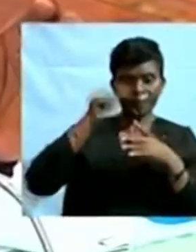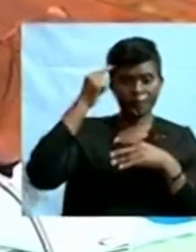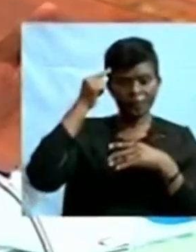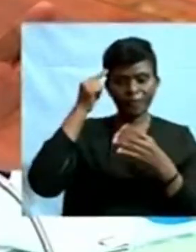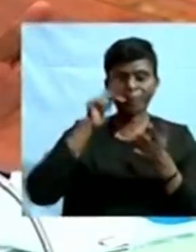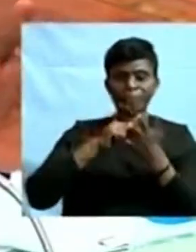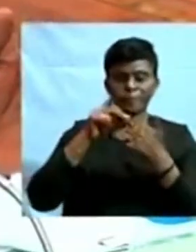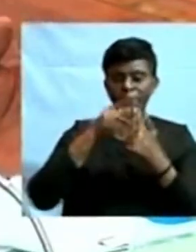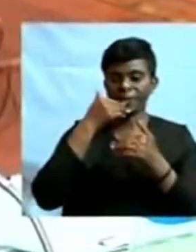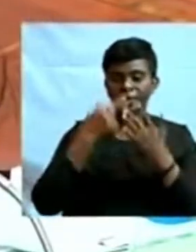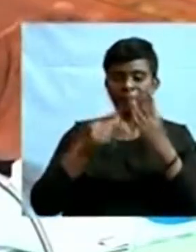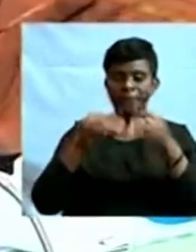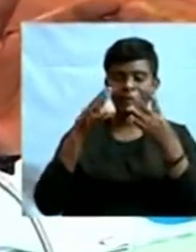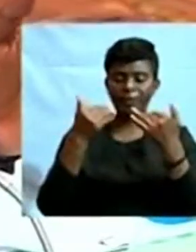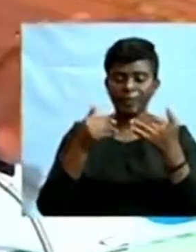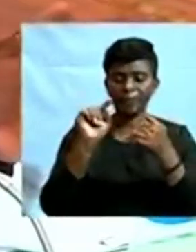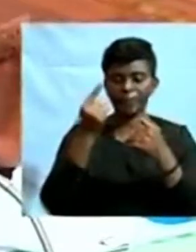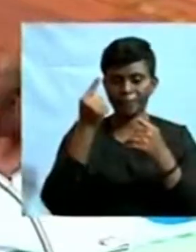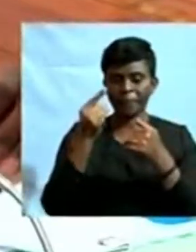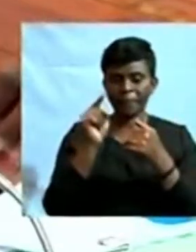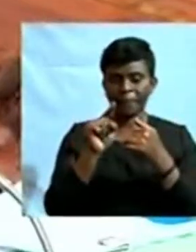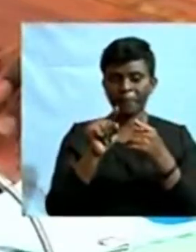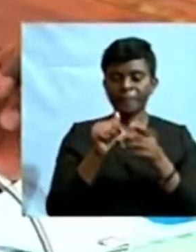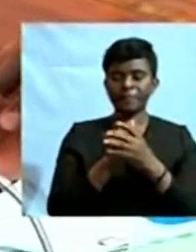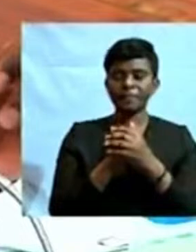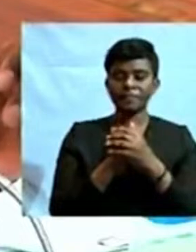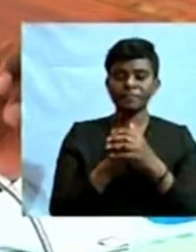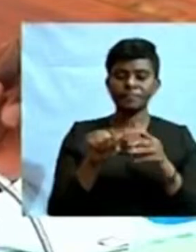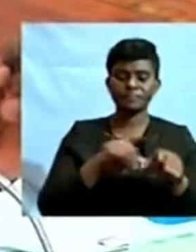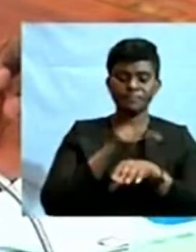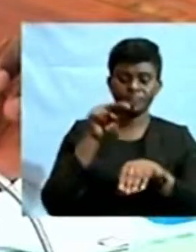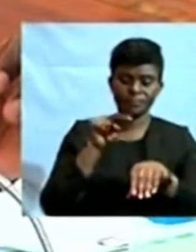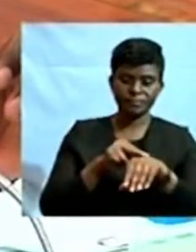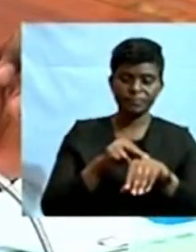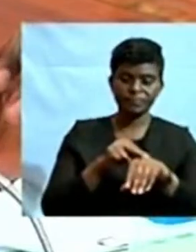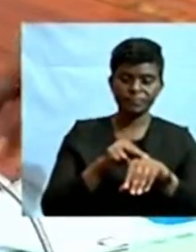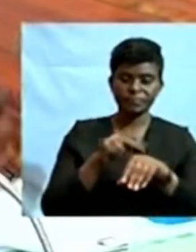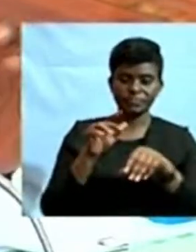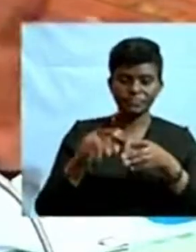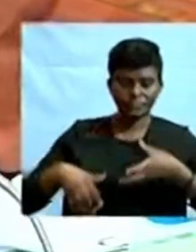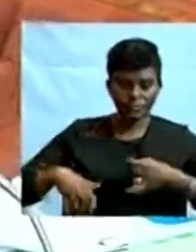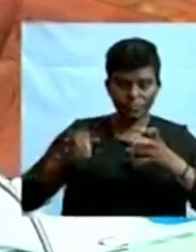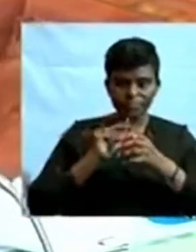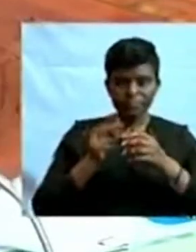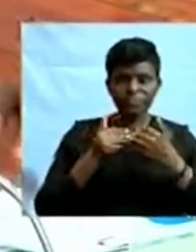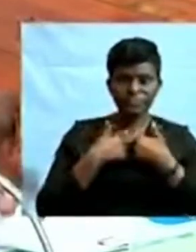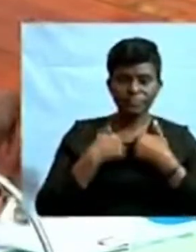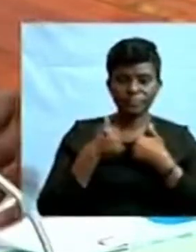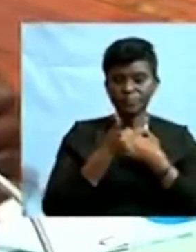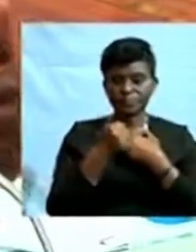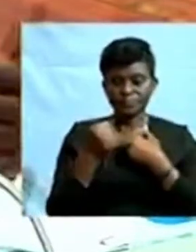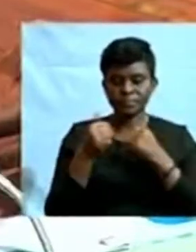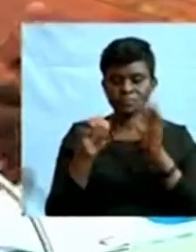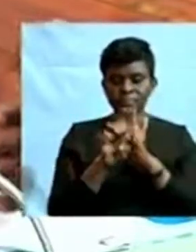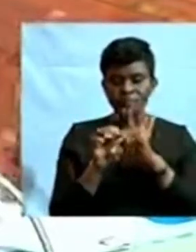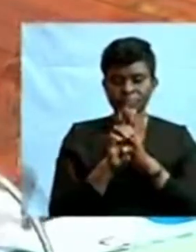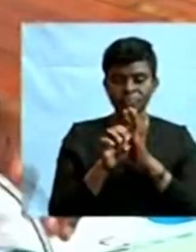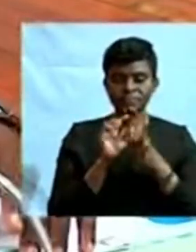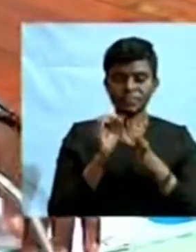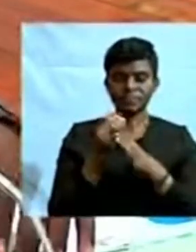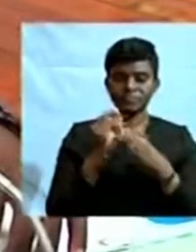program must give priority to the national carrier? Do we have any such, or do we